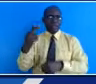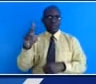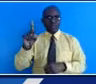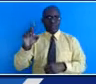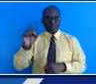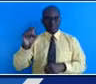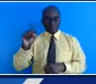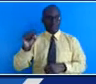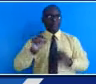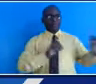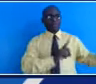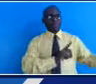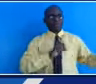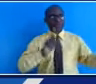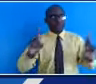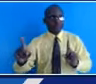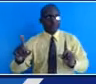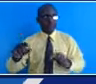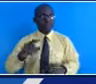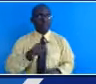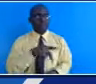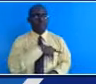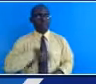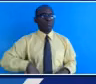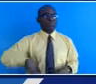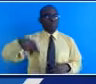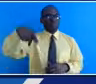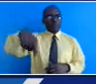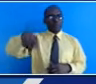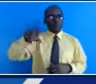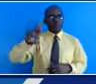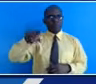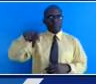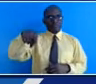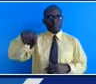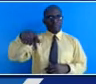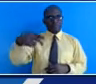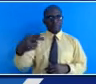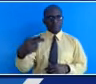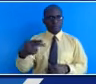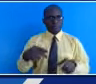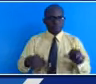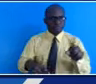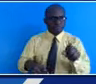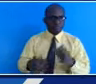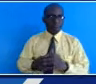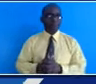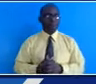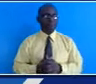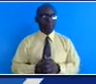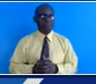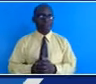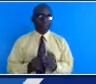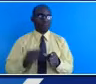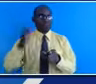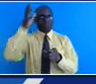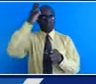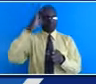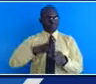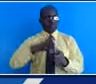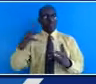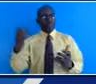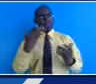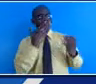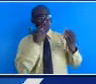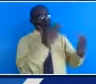much, County Executive George Latimer. It's a great honor to be joining you all on this day, marking the entrance of phase